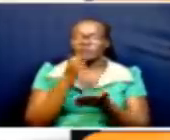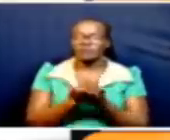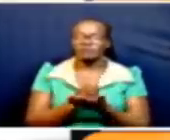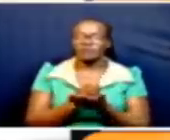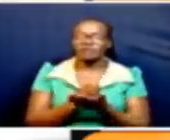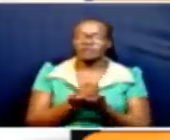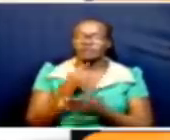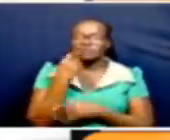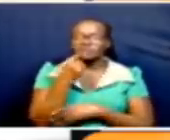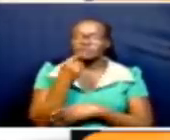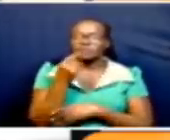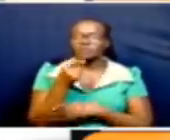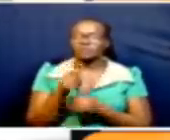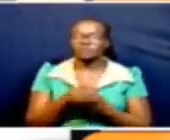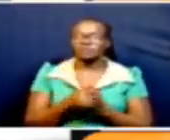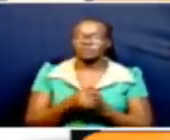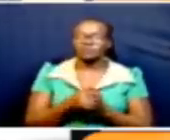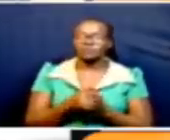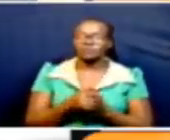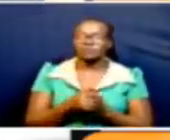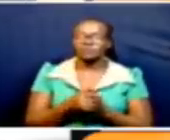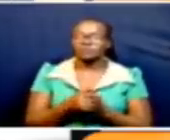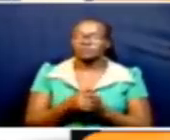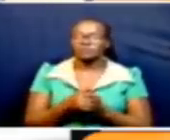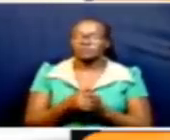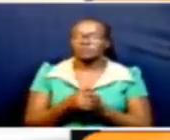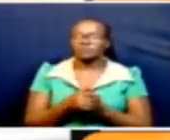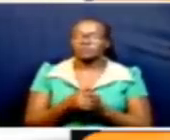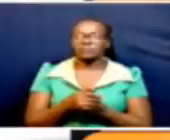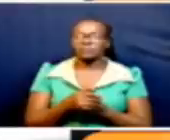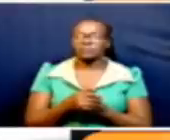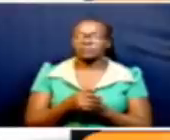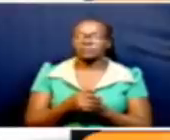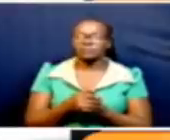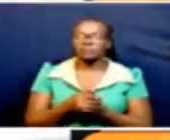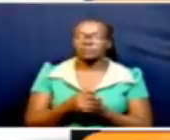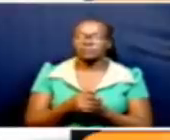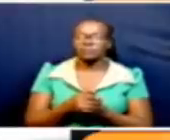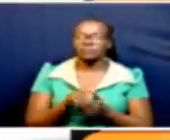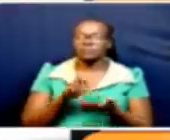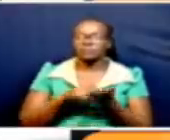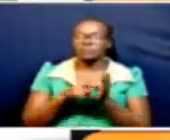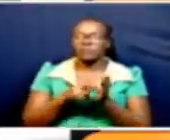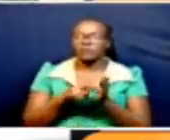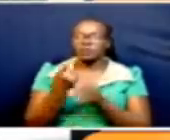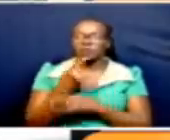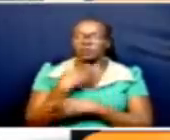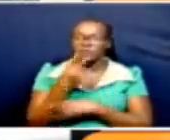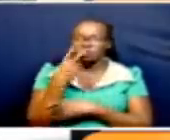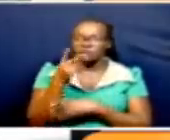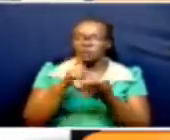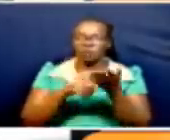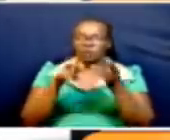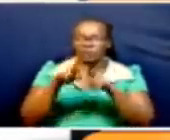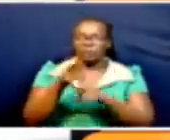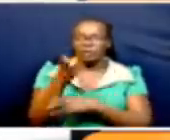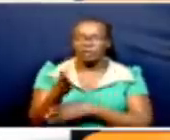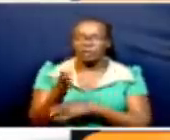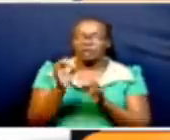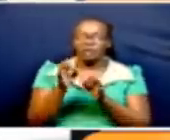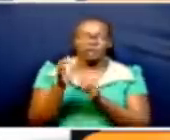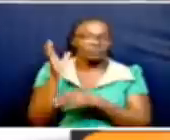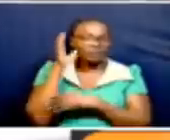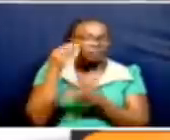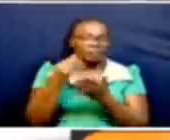person who stands up and shouts, the corruption must end. But if you ask him what has happened here, he will tell you, sasa si wewe unajisikia pesa